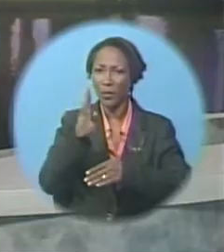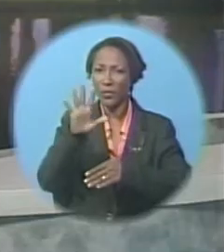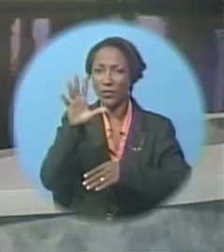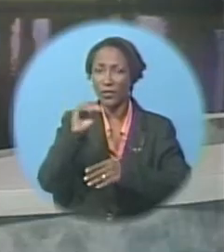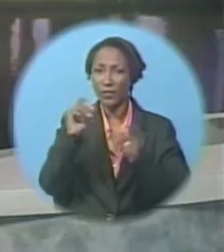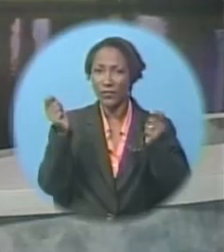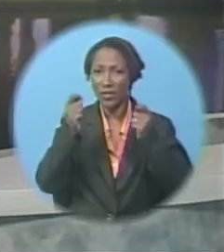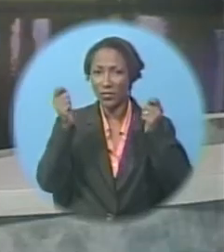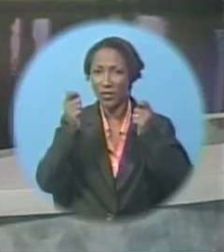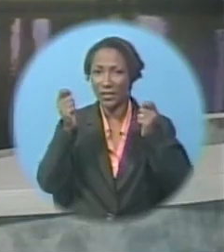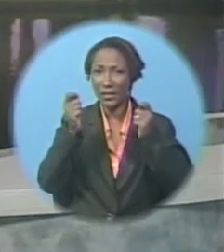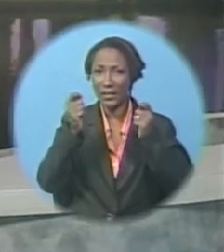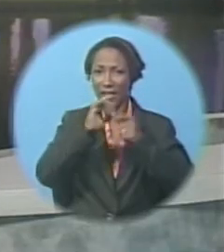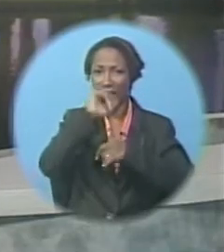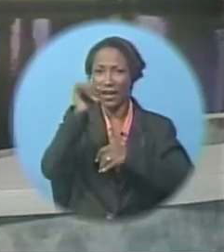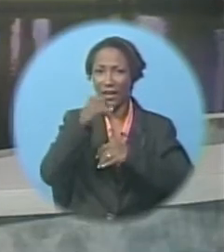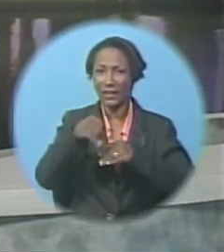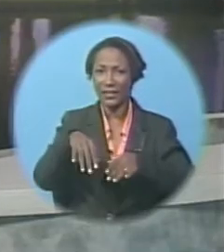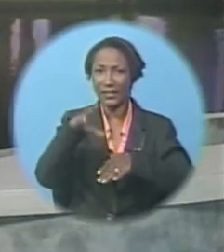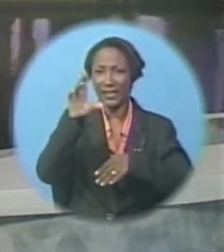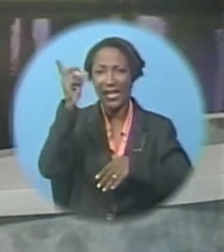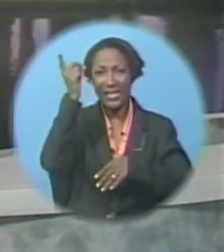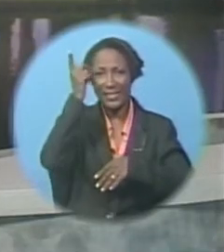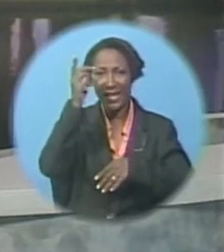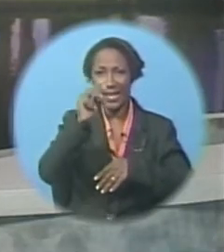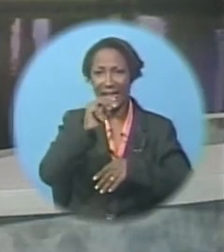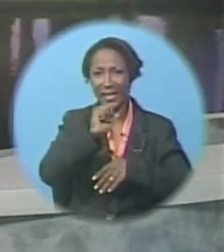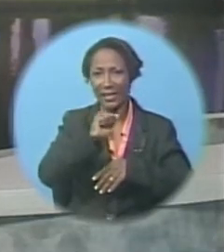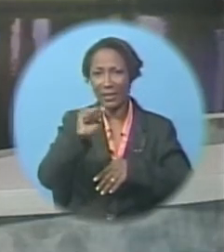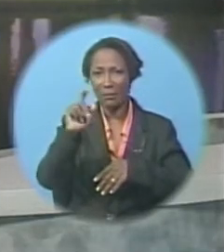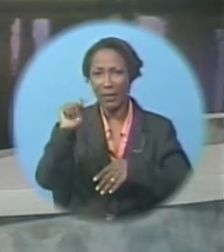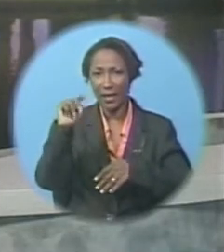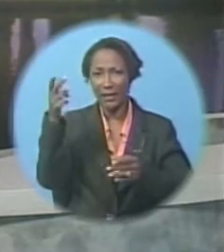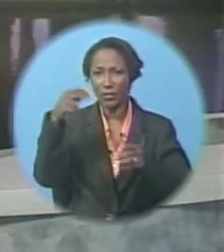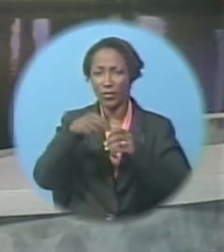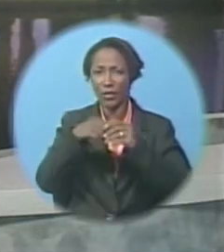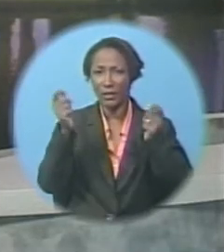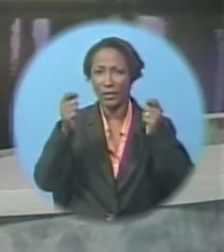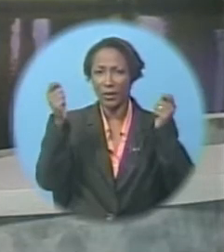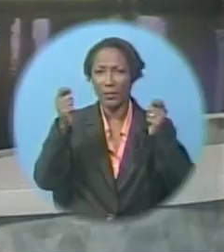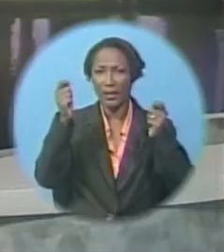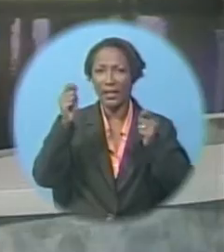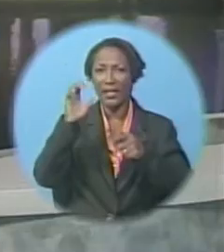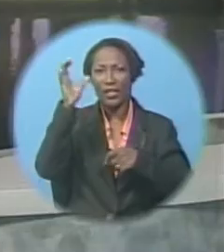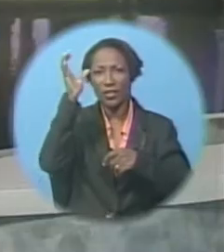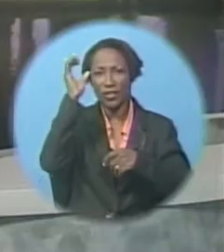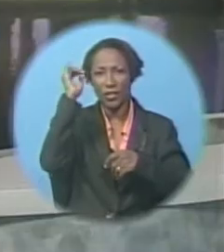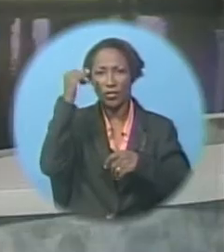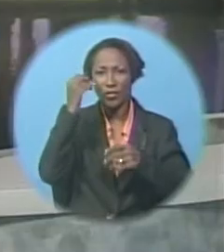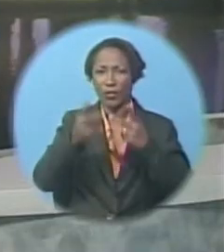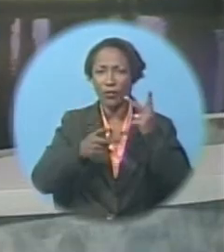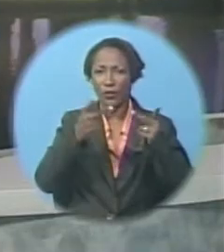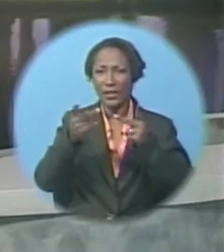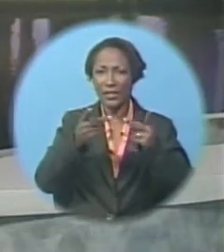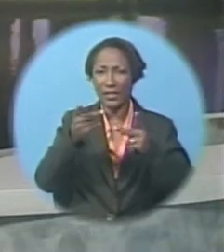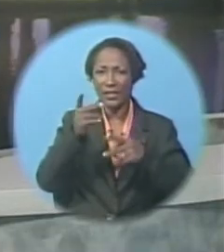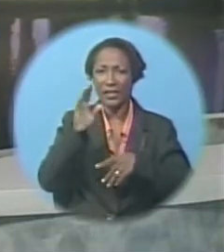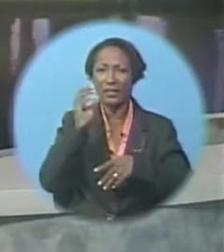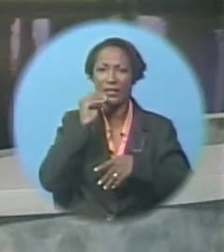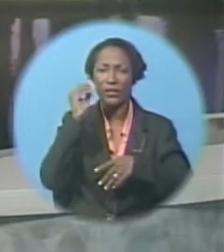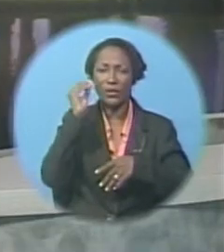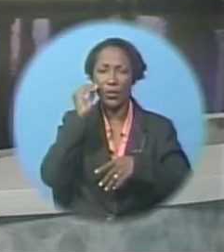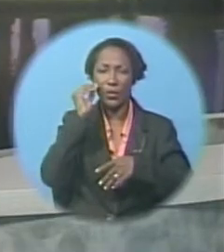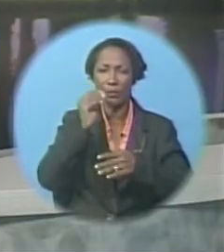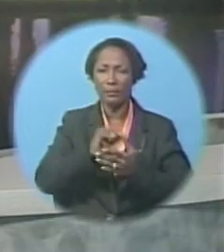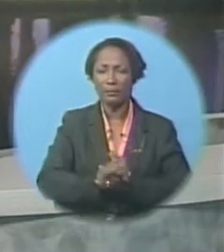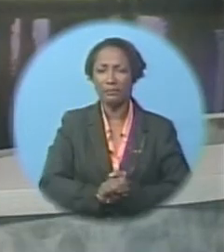anniversary, and artist Dan Matt has joined the celebrations. CBC's Shane Jones visited the sculptor's home in Deacons and